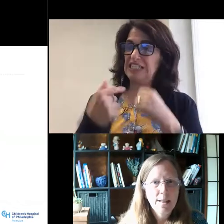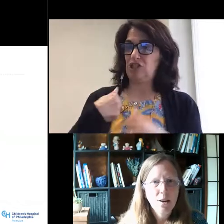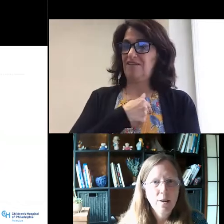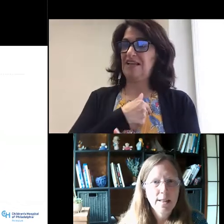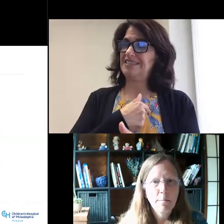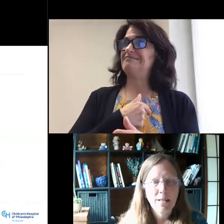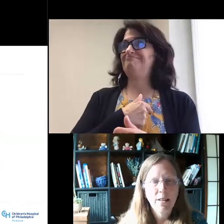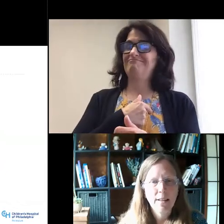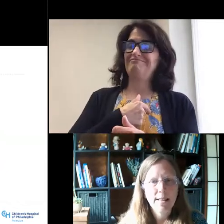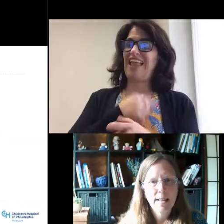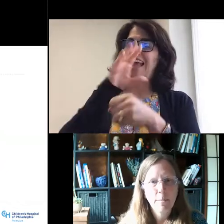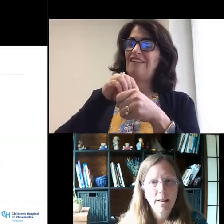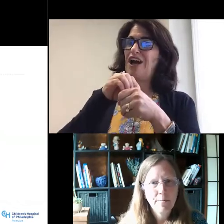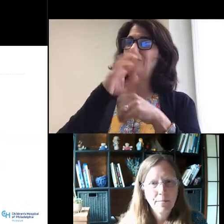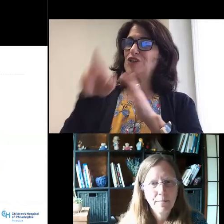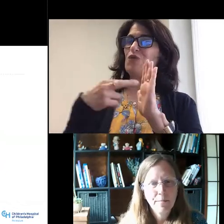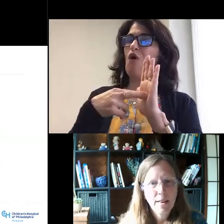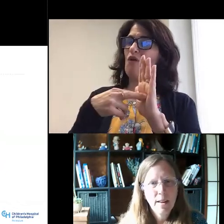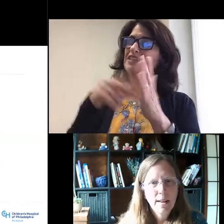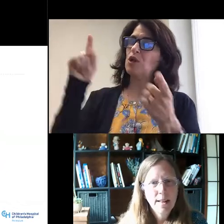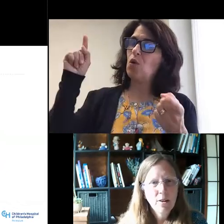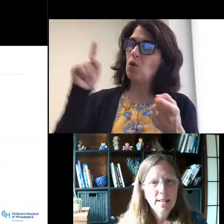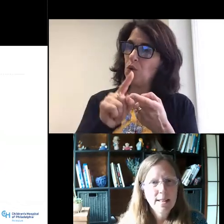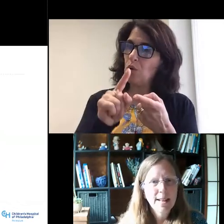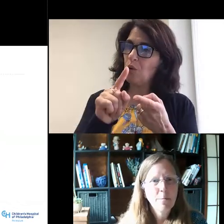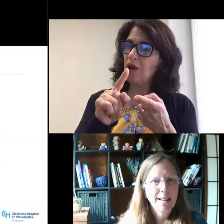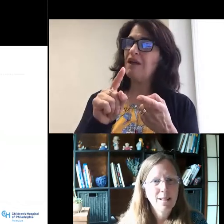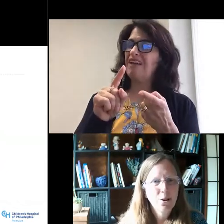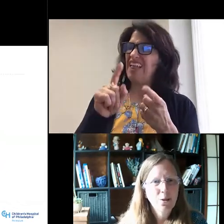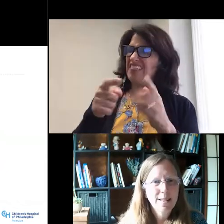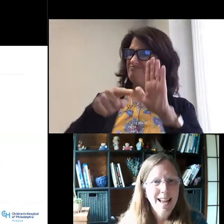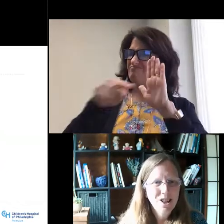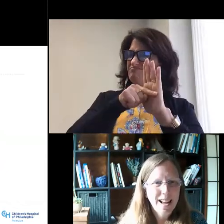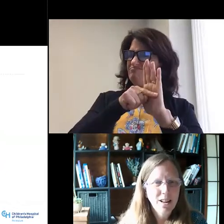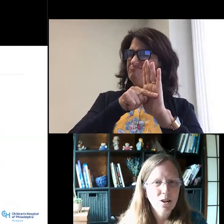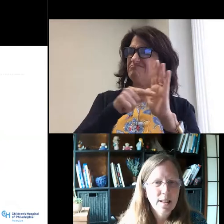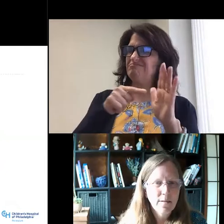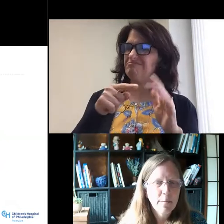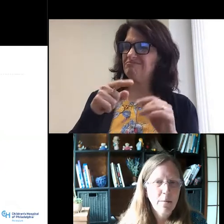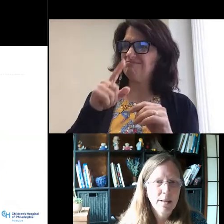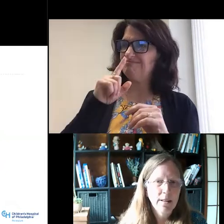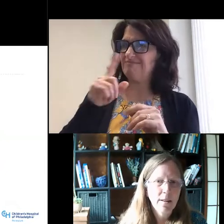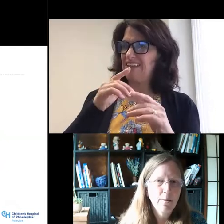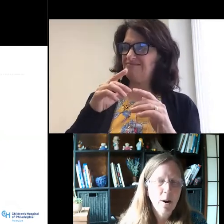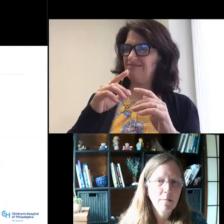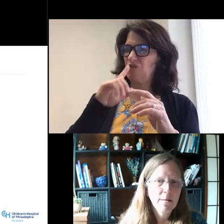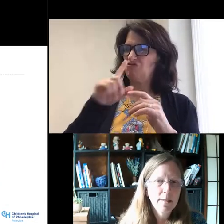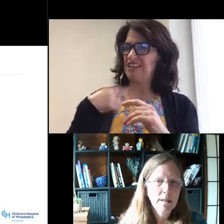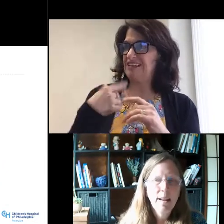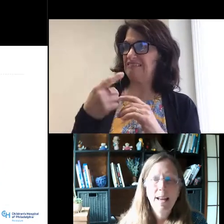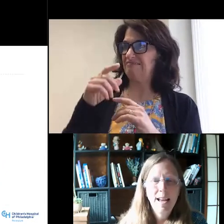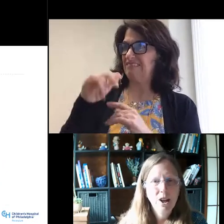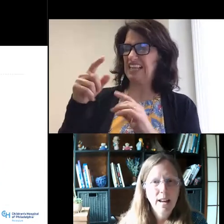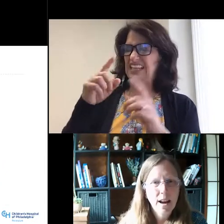in decreasing mental health stigma. Decreasing stigma includes educating ourselves about mental health